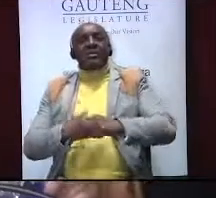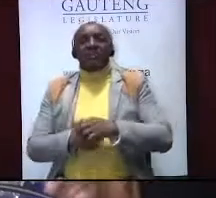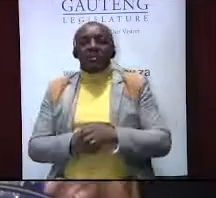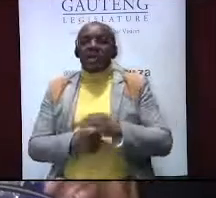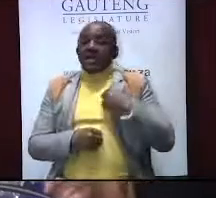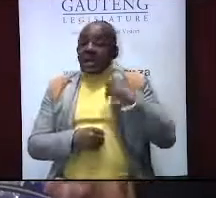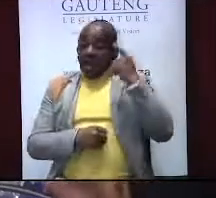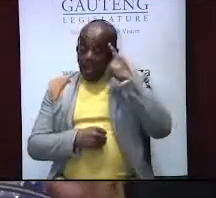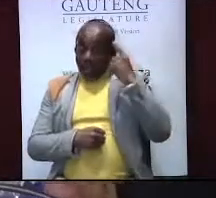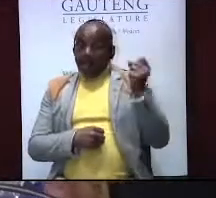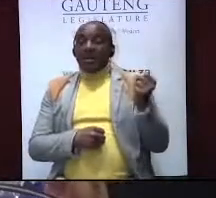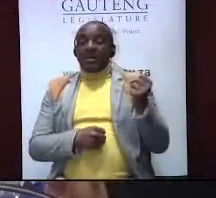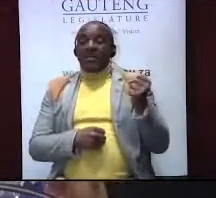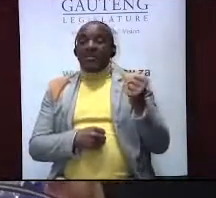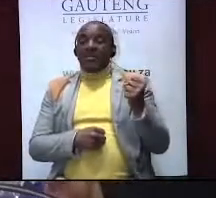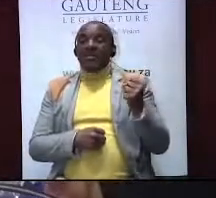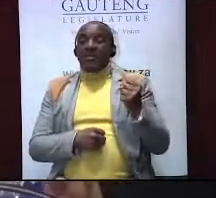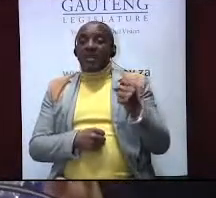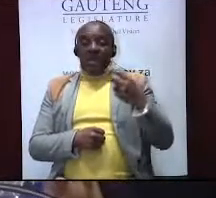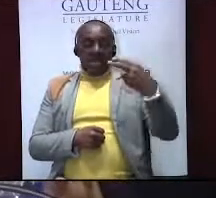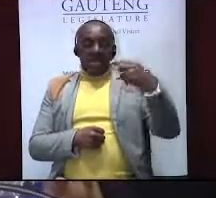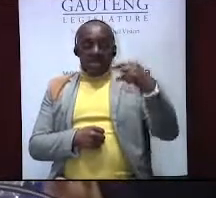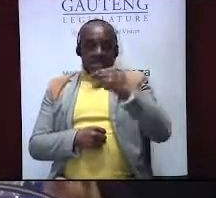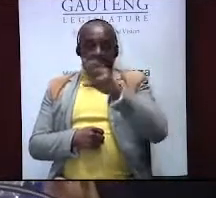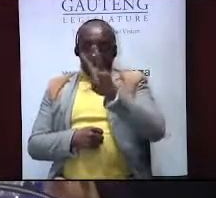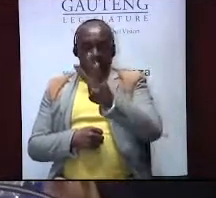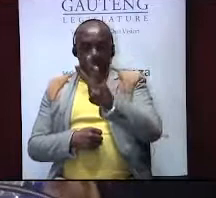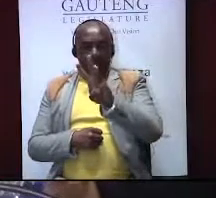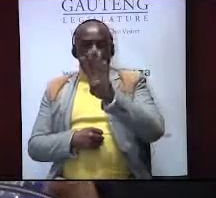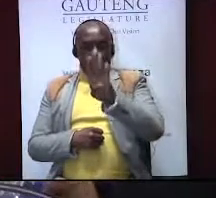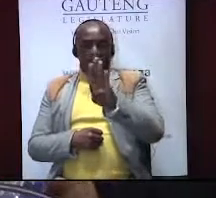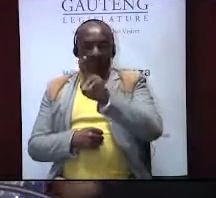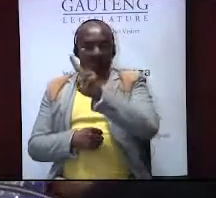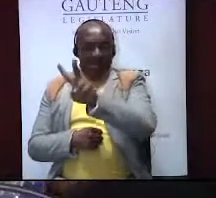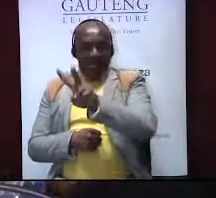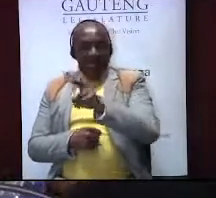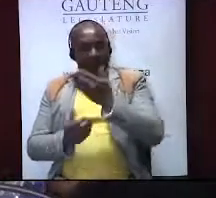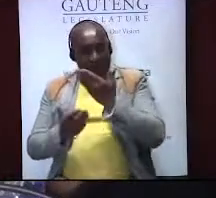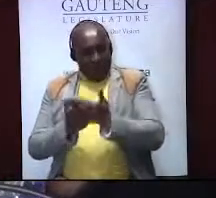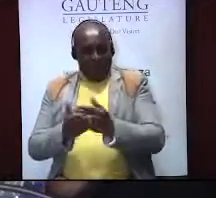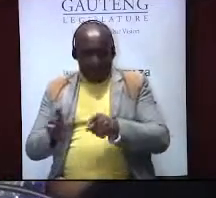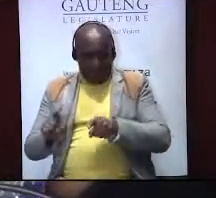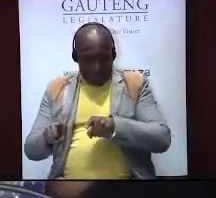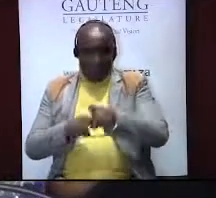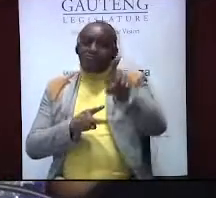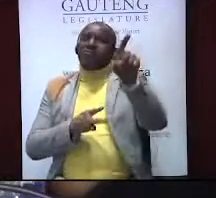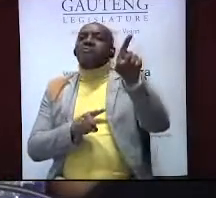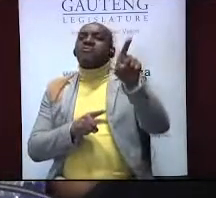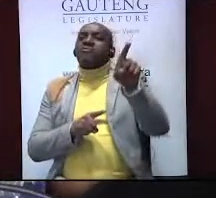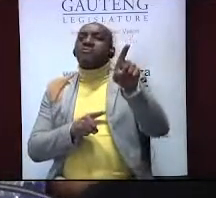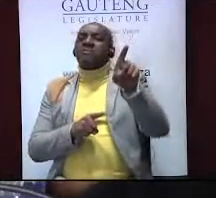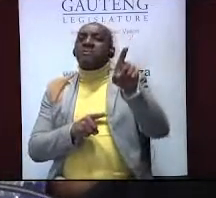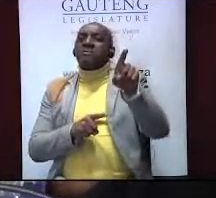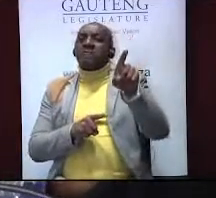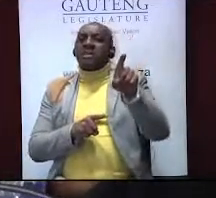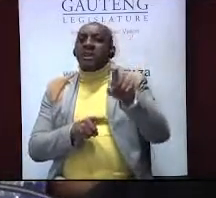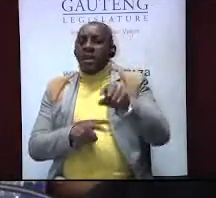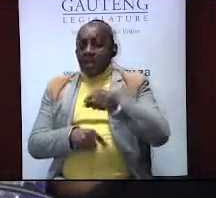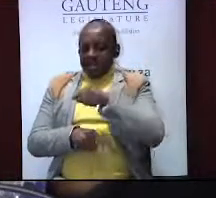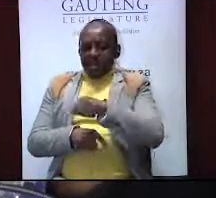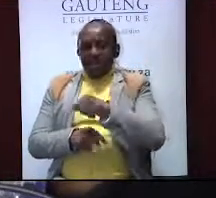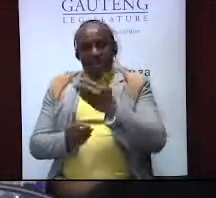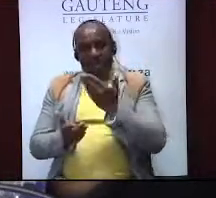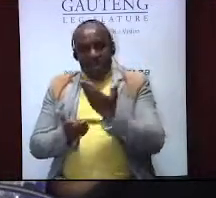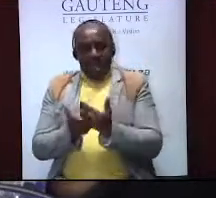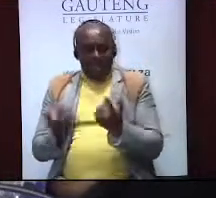I believe that gender-based violence can be eradicated, and it can be